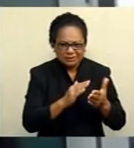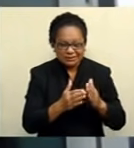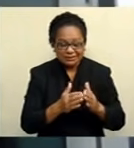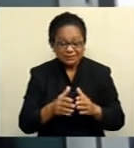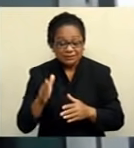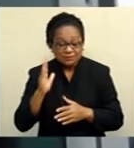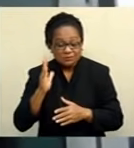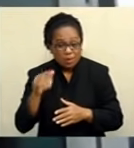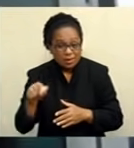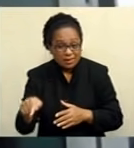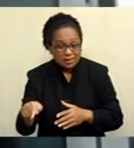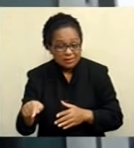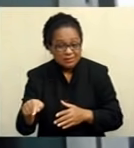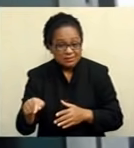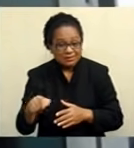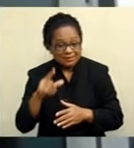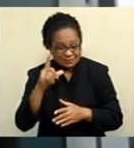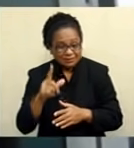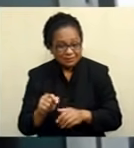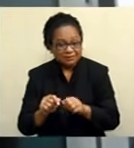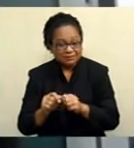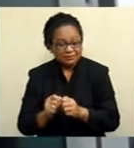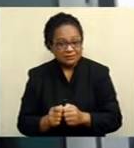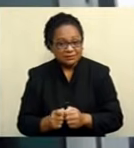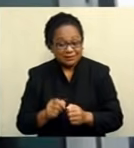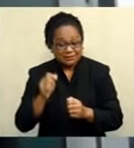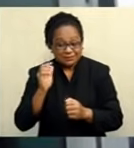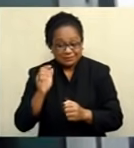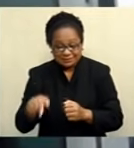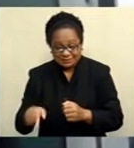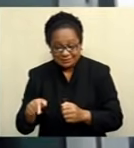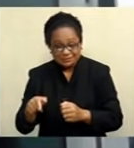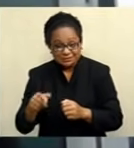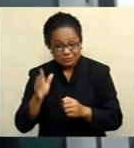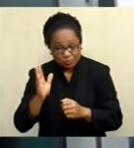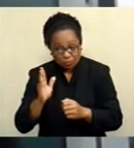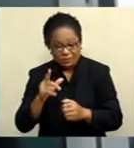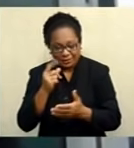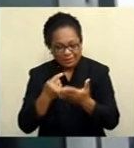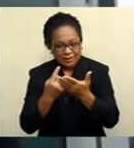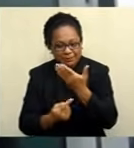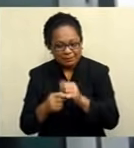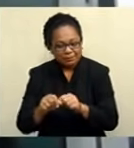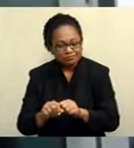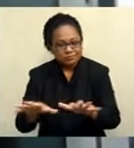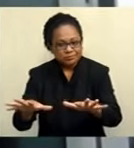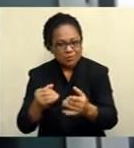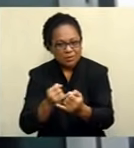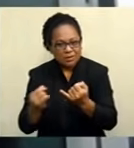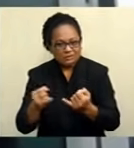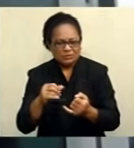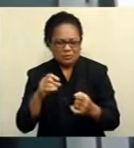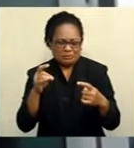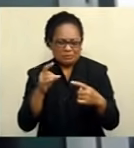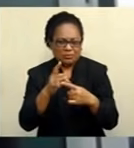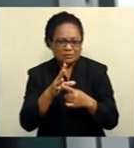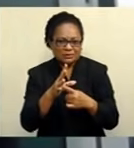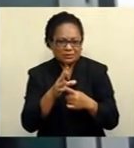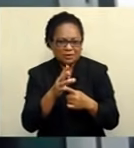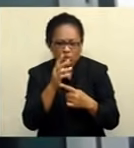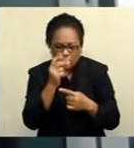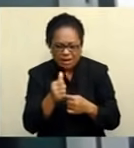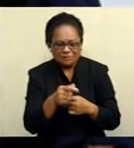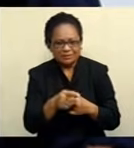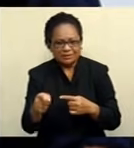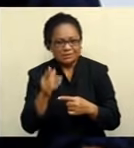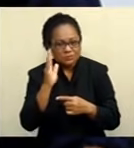they are. Schools create this social environment. And we need to take care of it so that our children